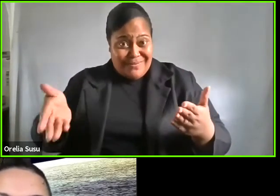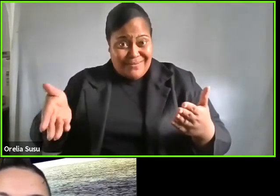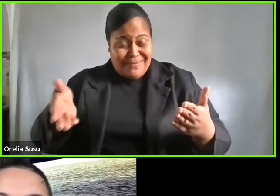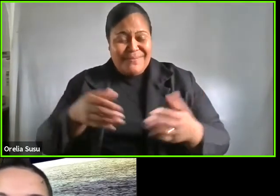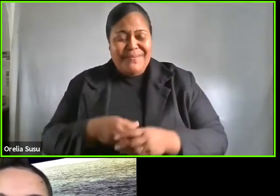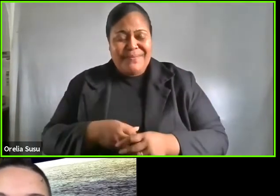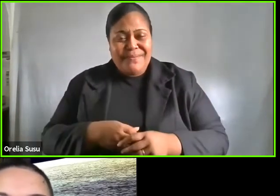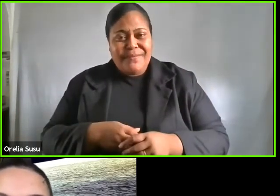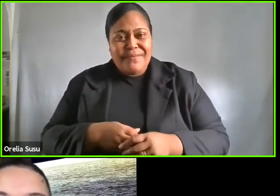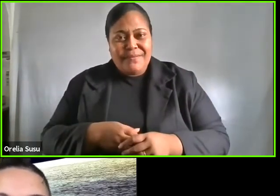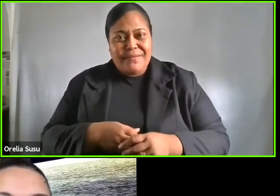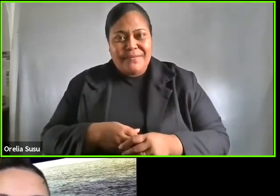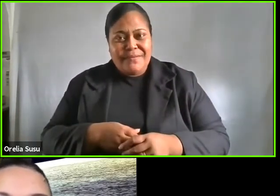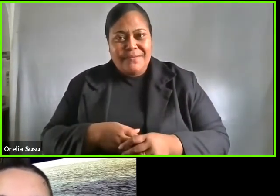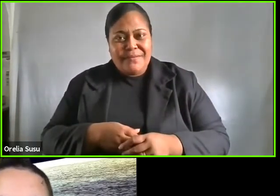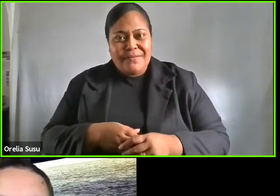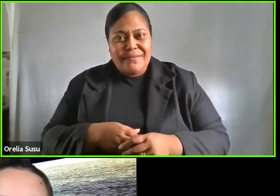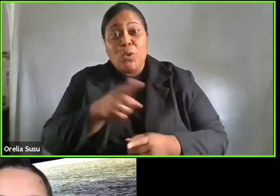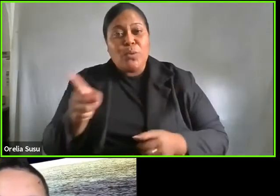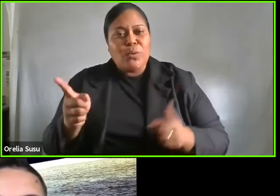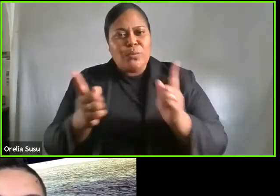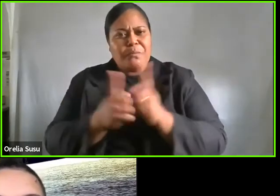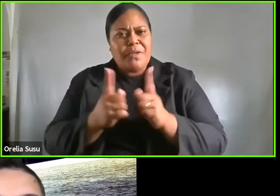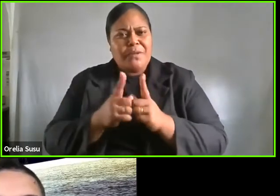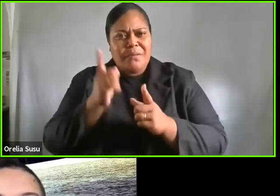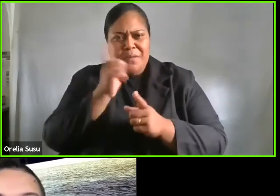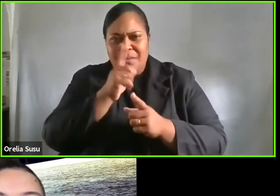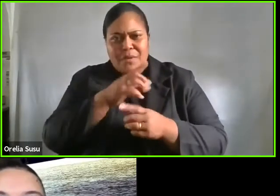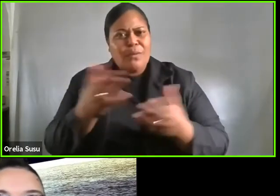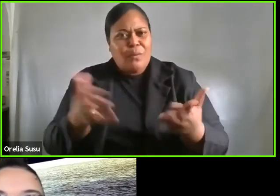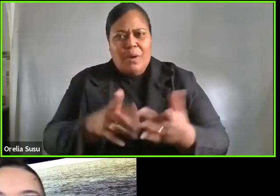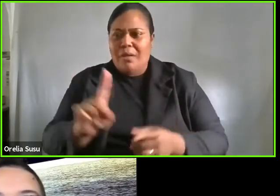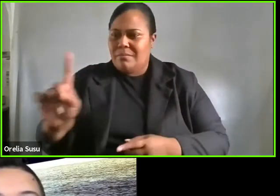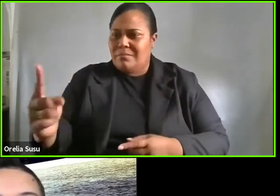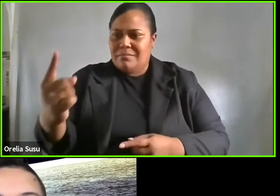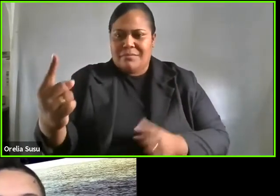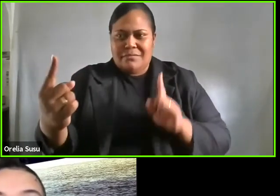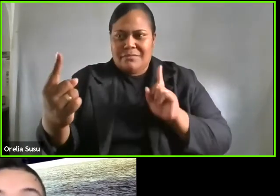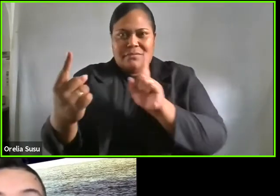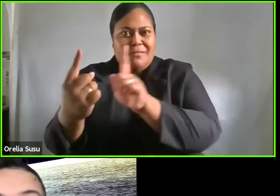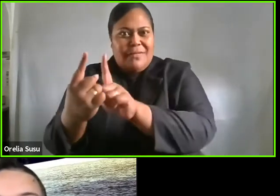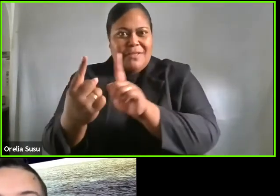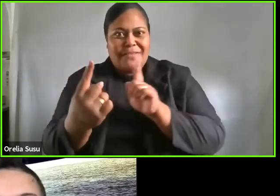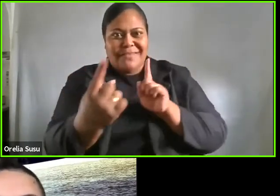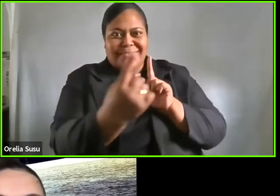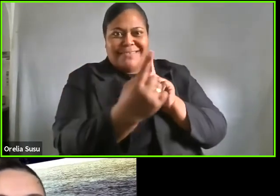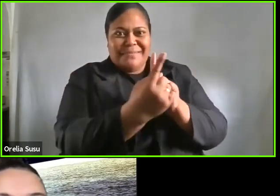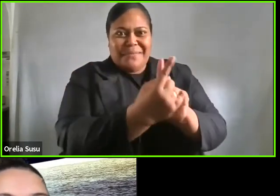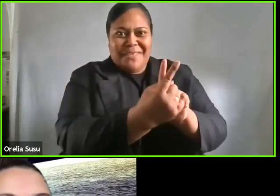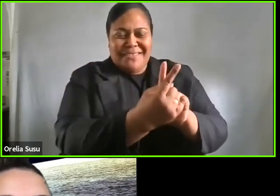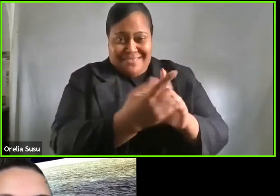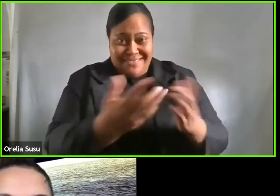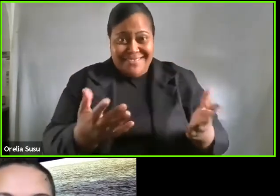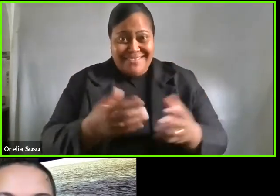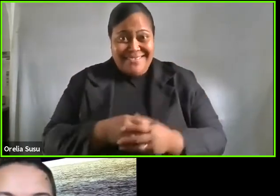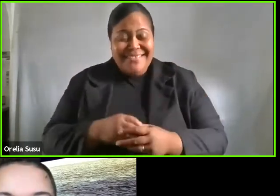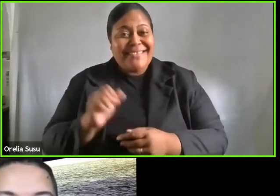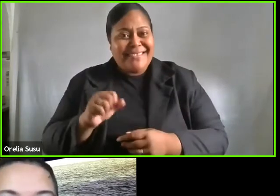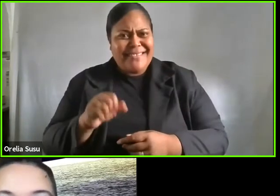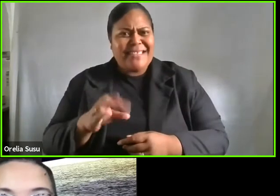you are meeting people where they are so that's fine you know like sometimes when you go into a space you go in to